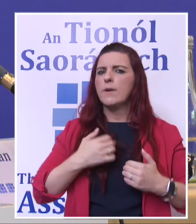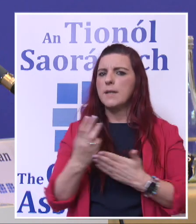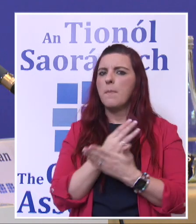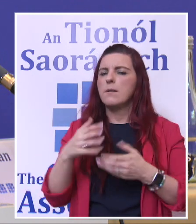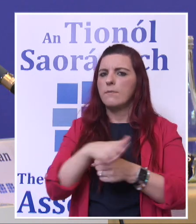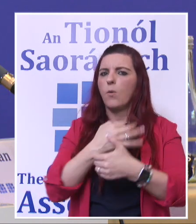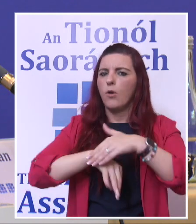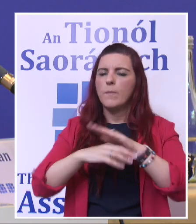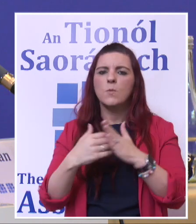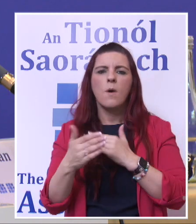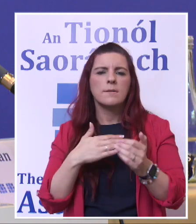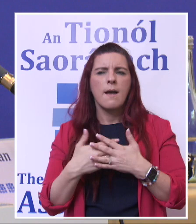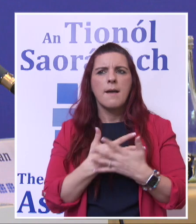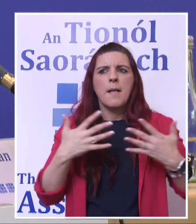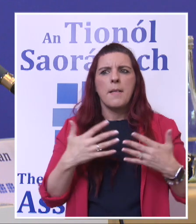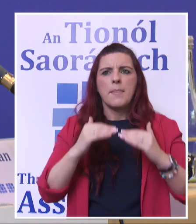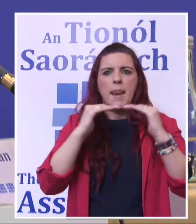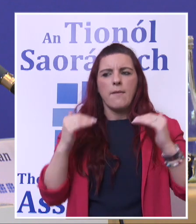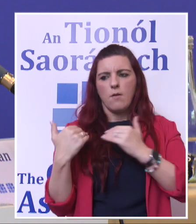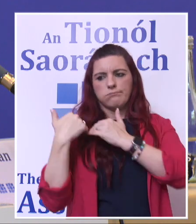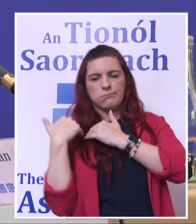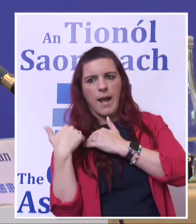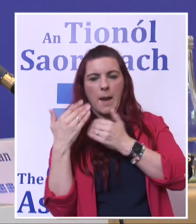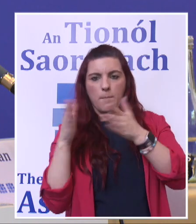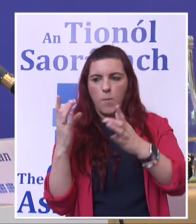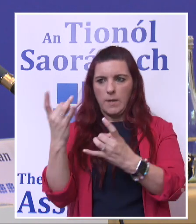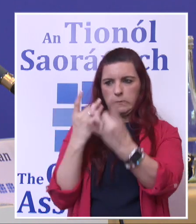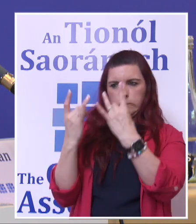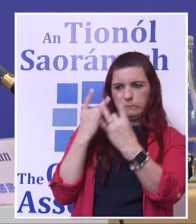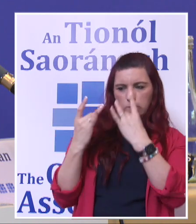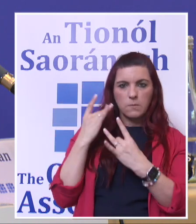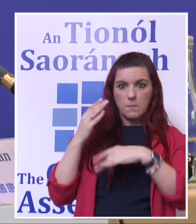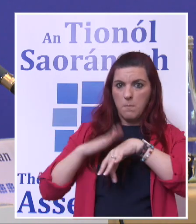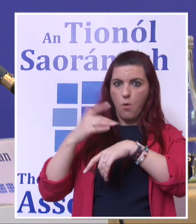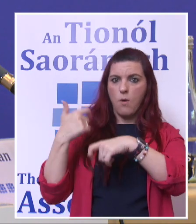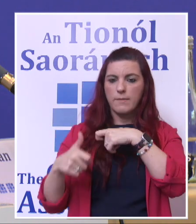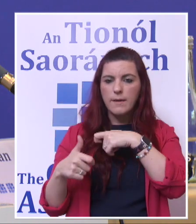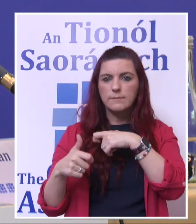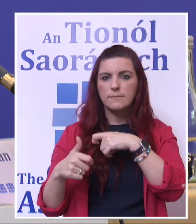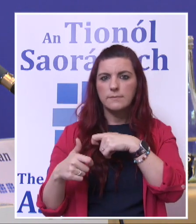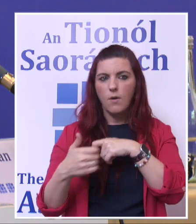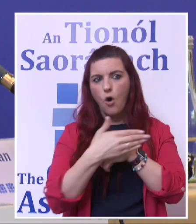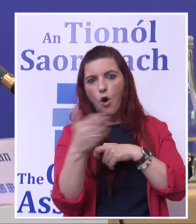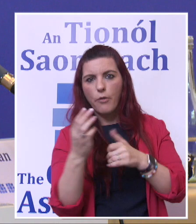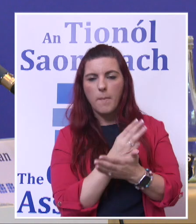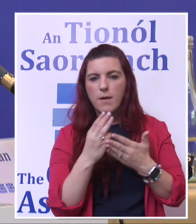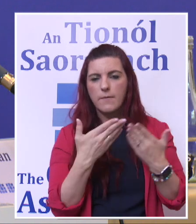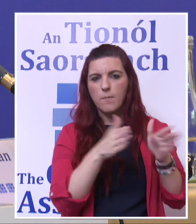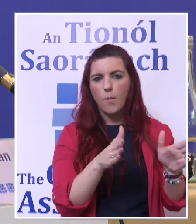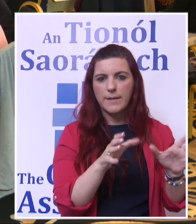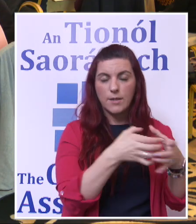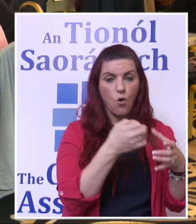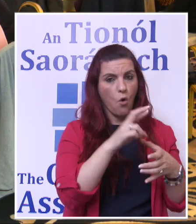a level of accountability and public scrutiny that is greater than in the rest of the public sector or indeed in the private